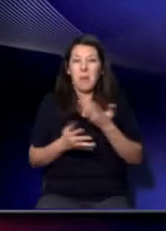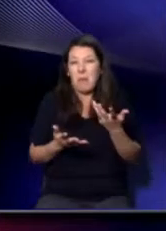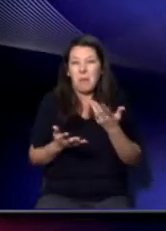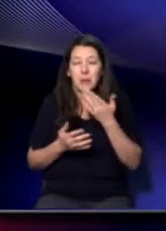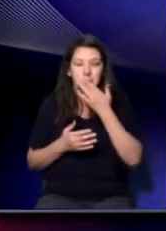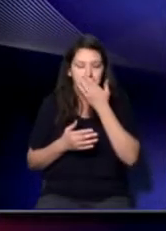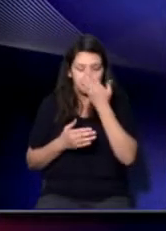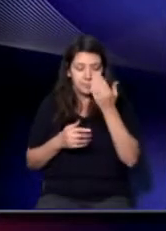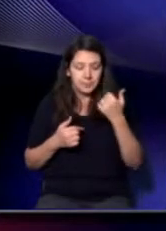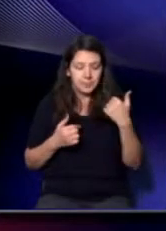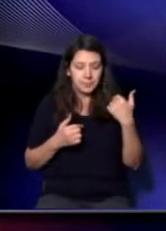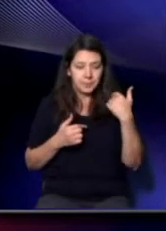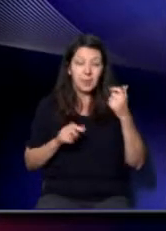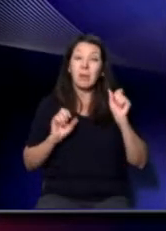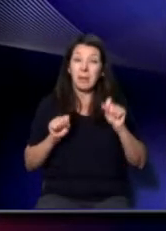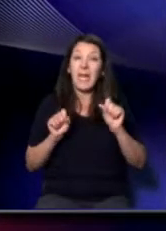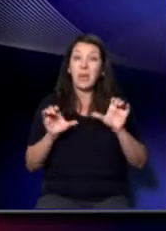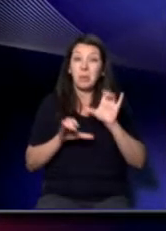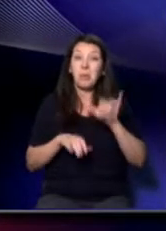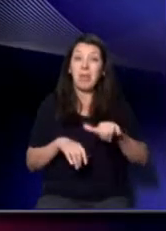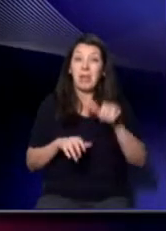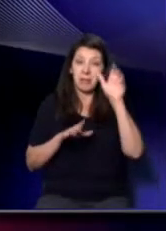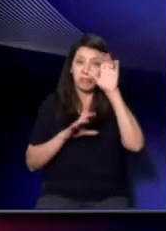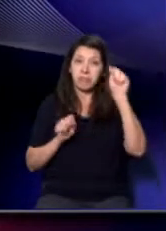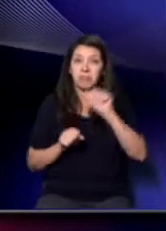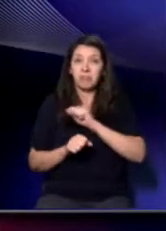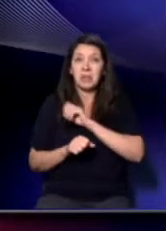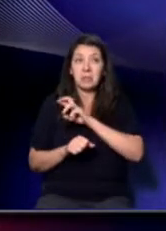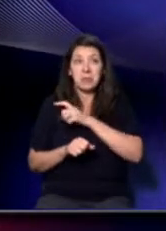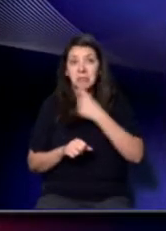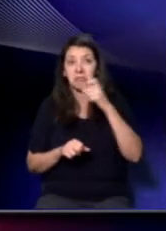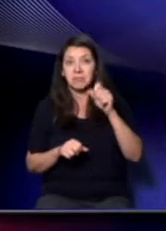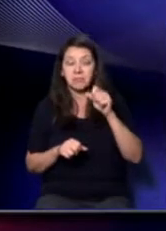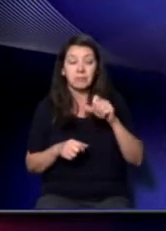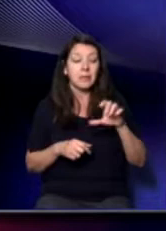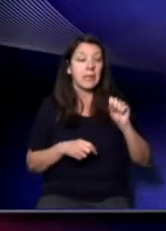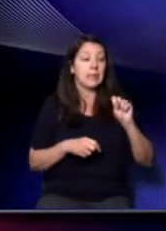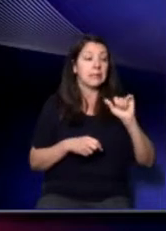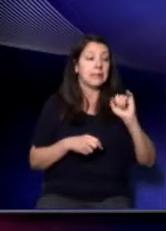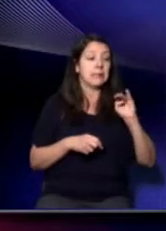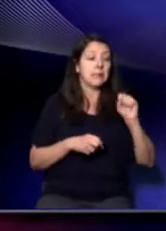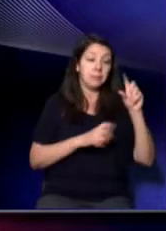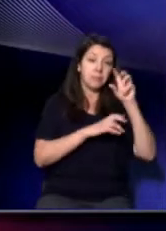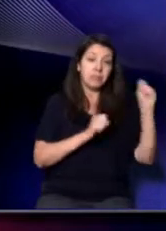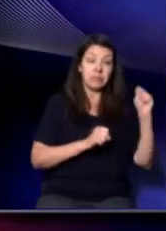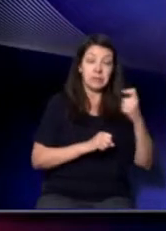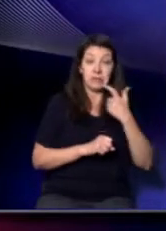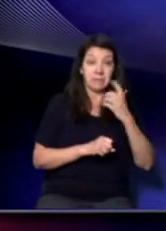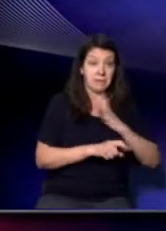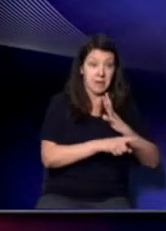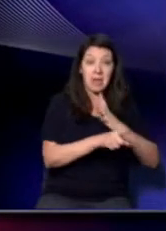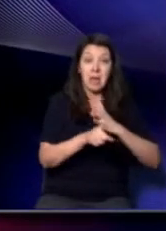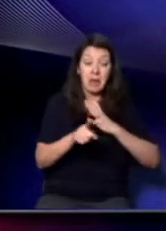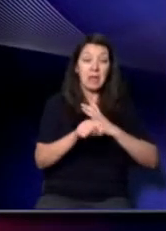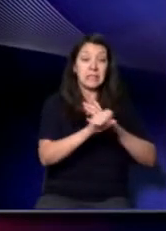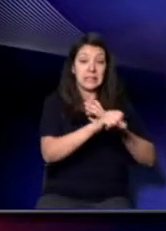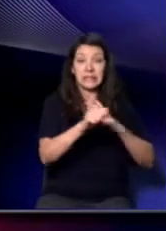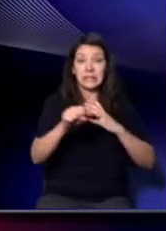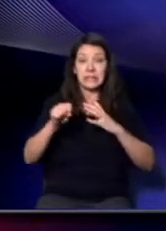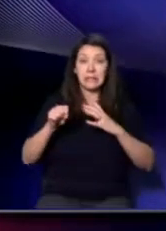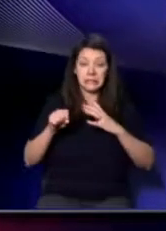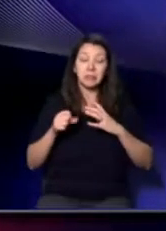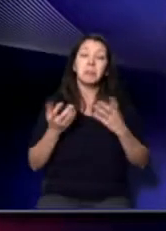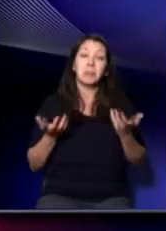We could do that, sure. Okay. Does that work for everybody? Yes. Yeah, it works for me.